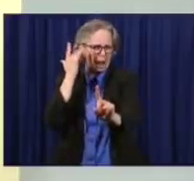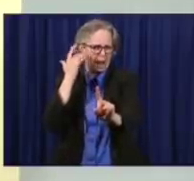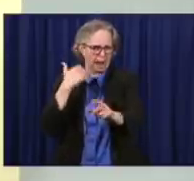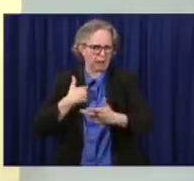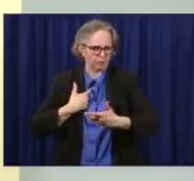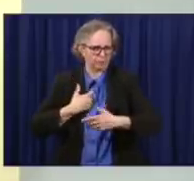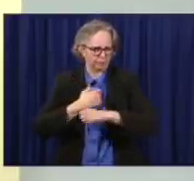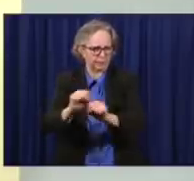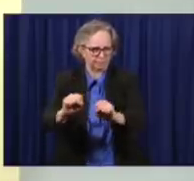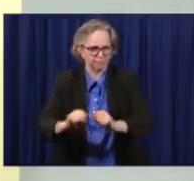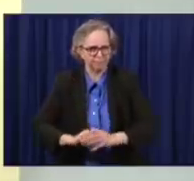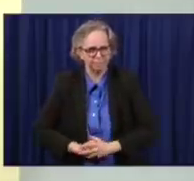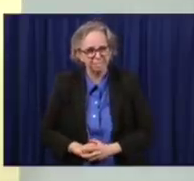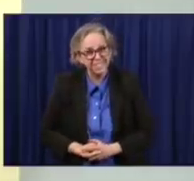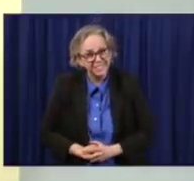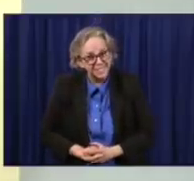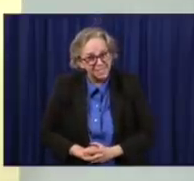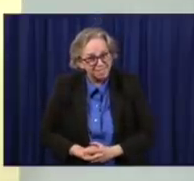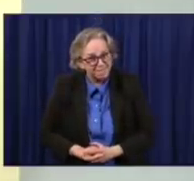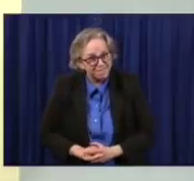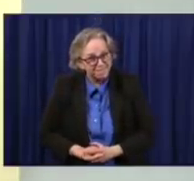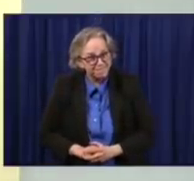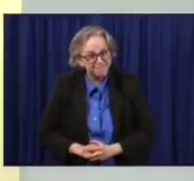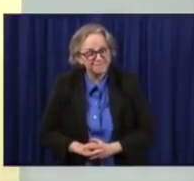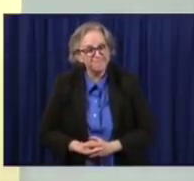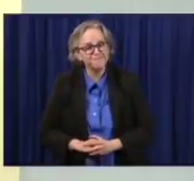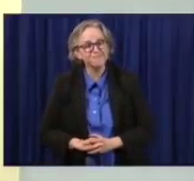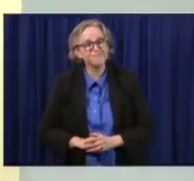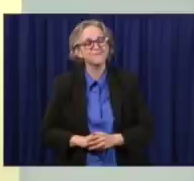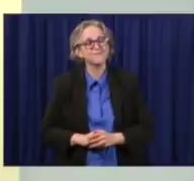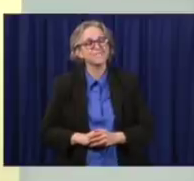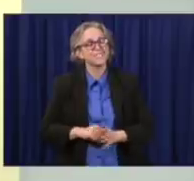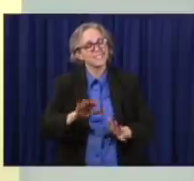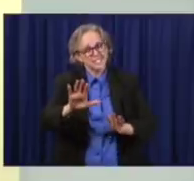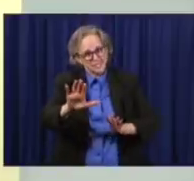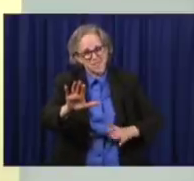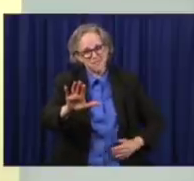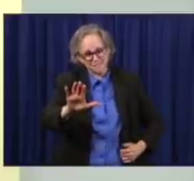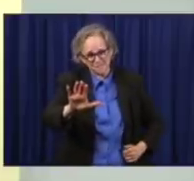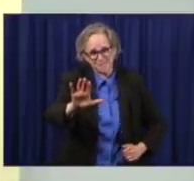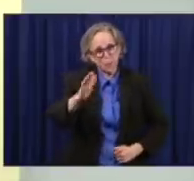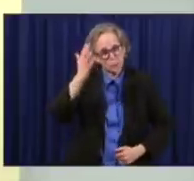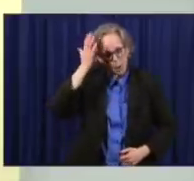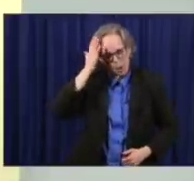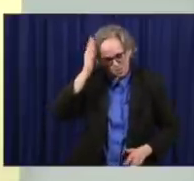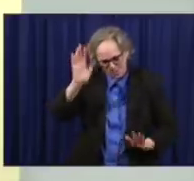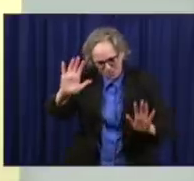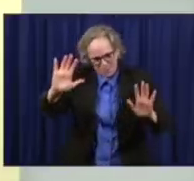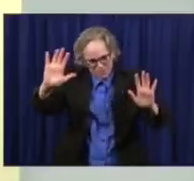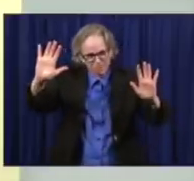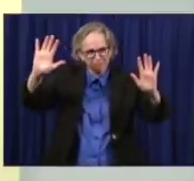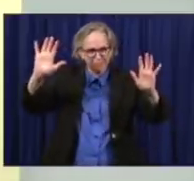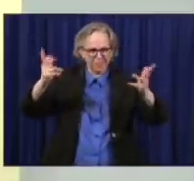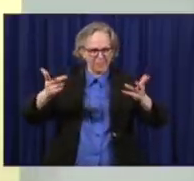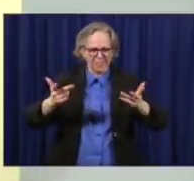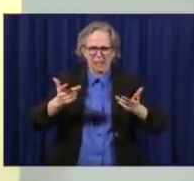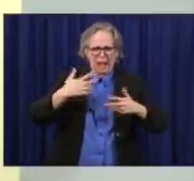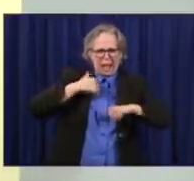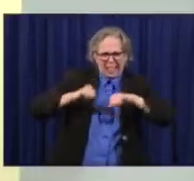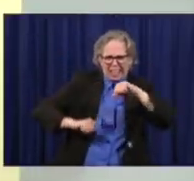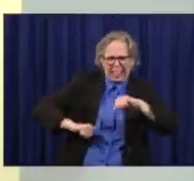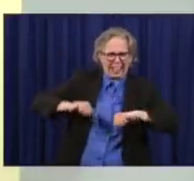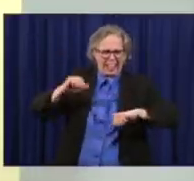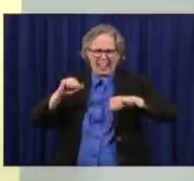Make no mistake, and we understand this. We understand the uncertainty is tough. When